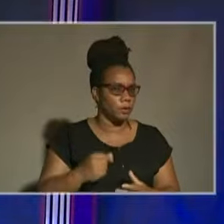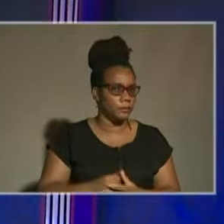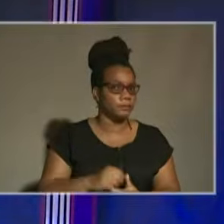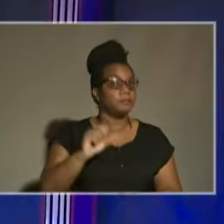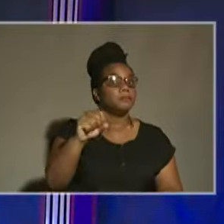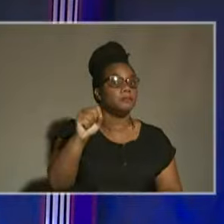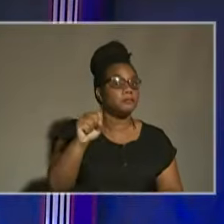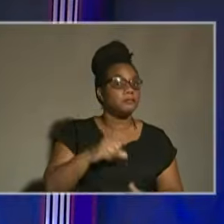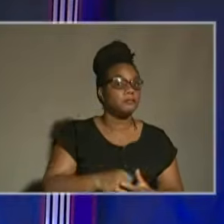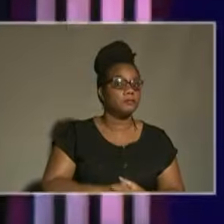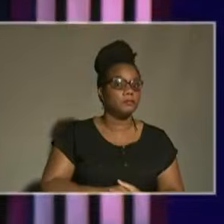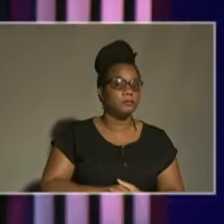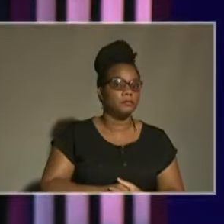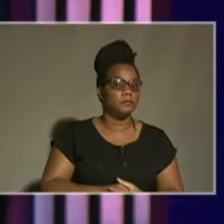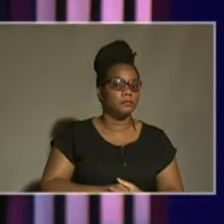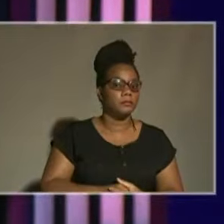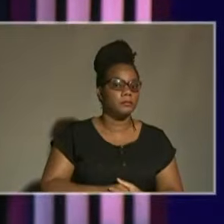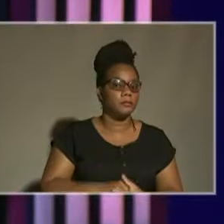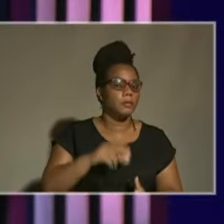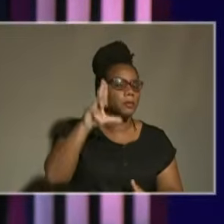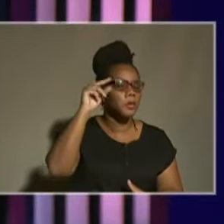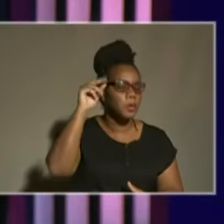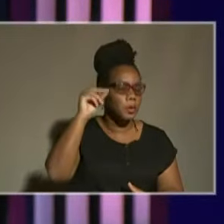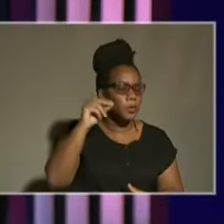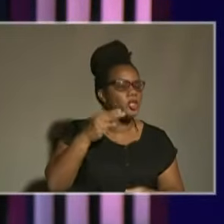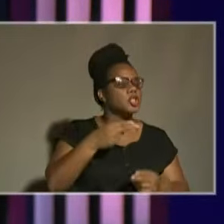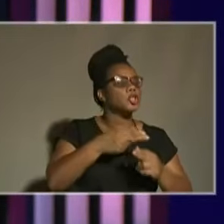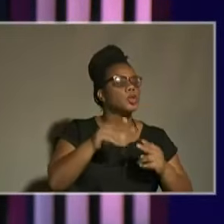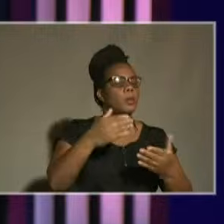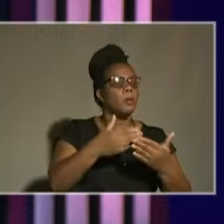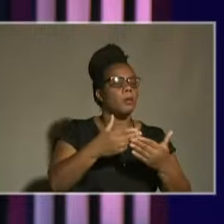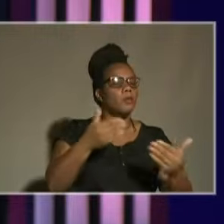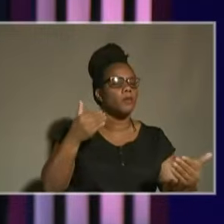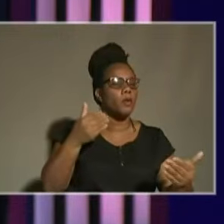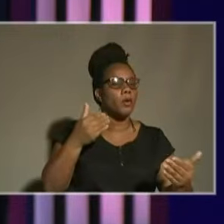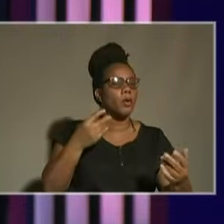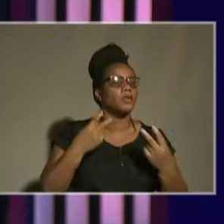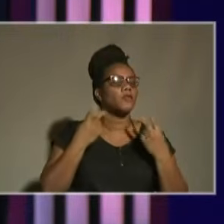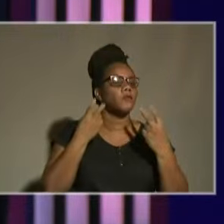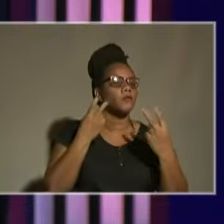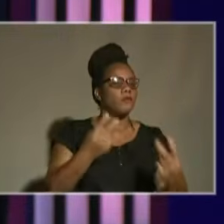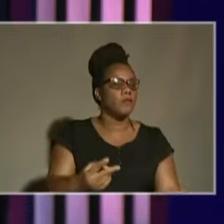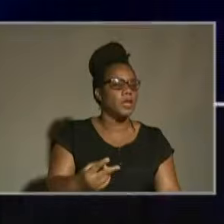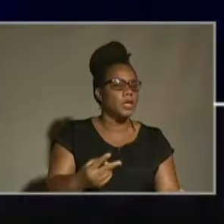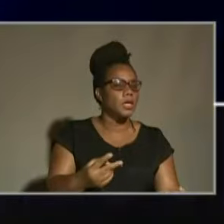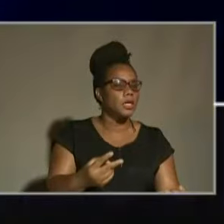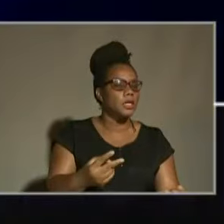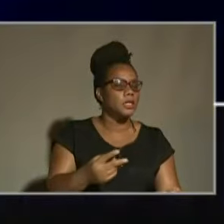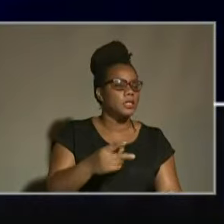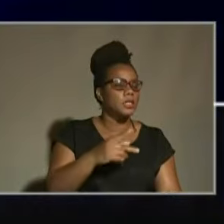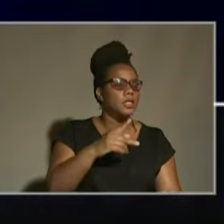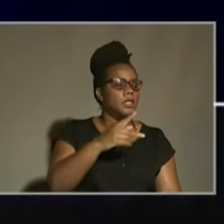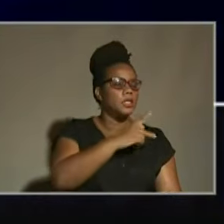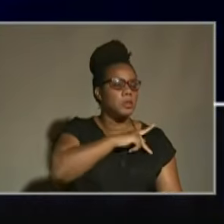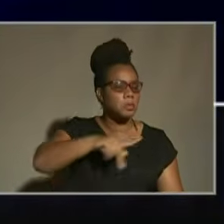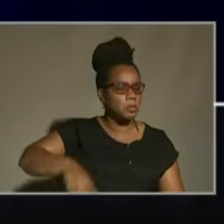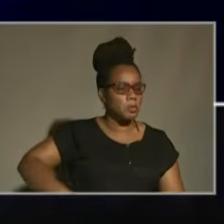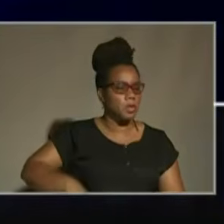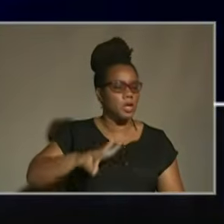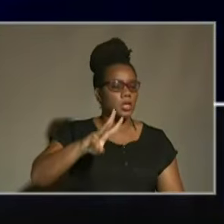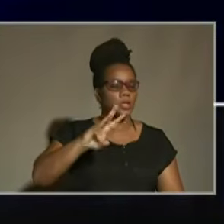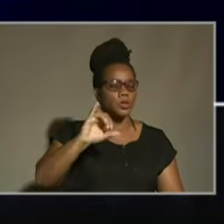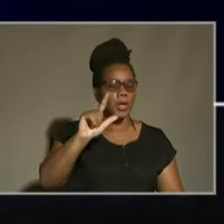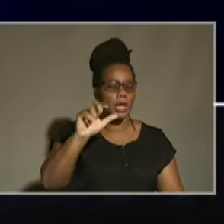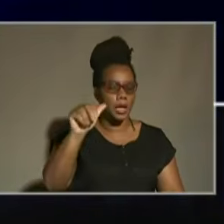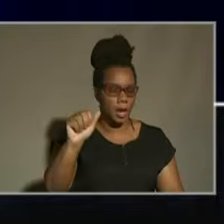Yes, Mr. Holness, shortly before the visit of Prince William to Jamaica, became a